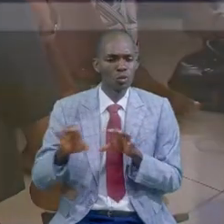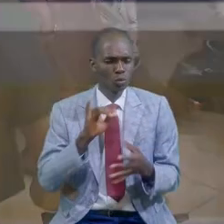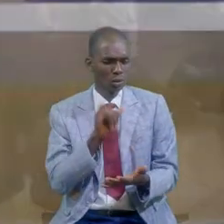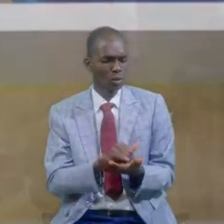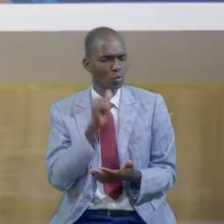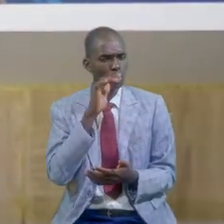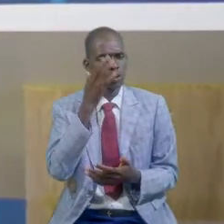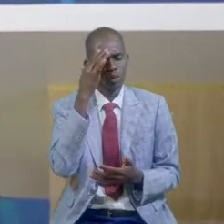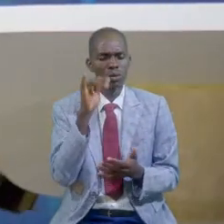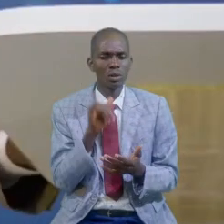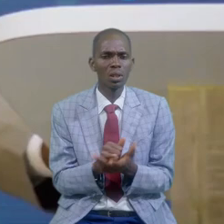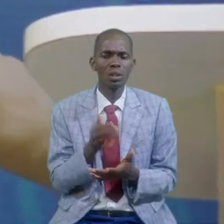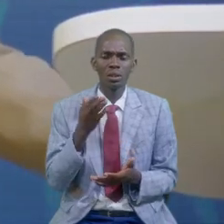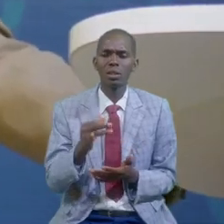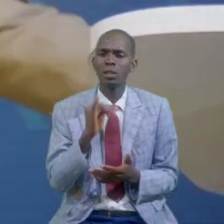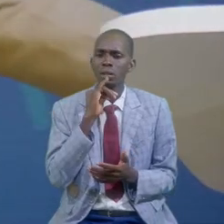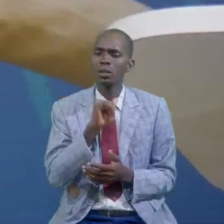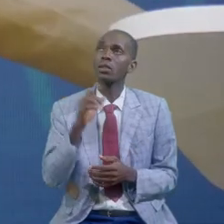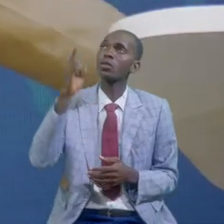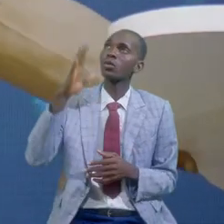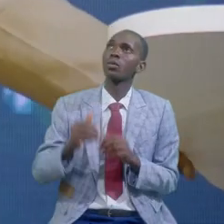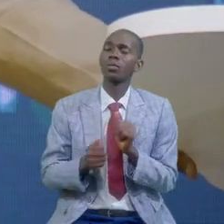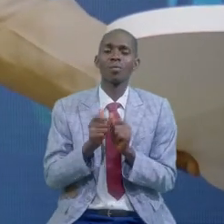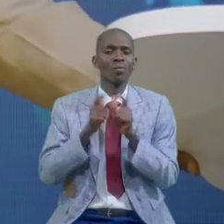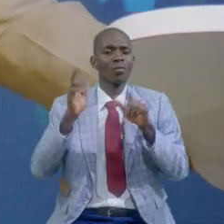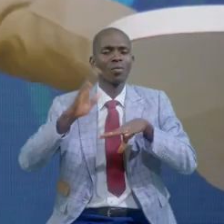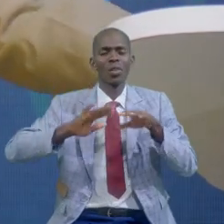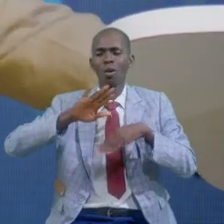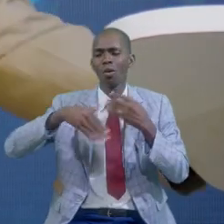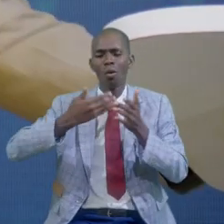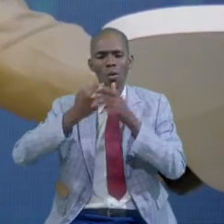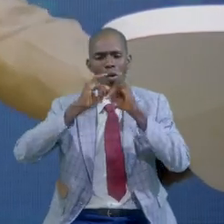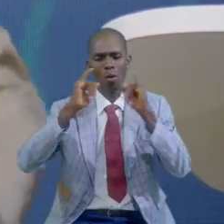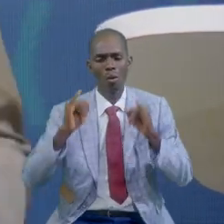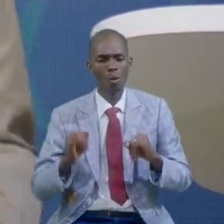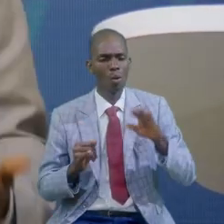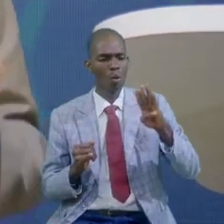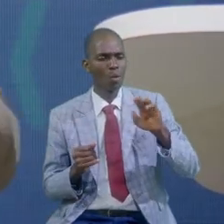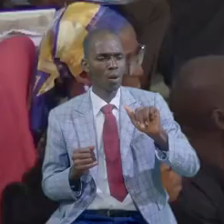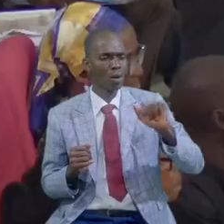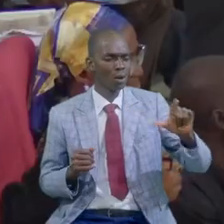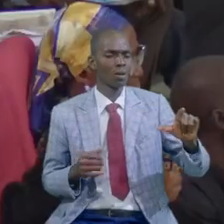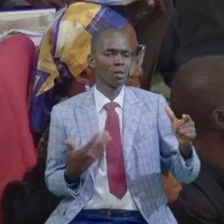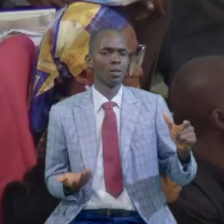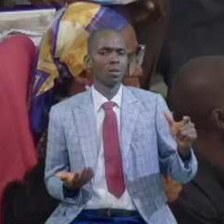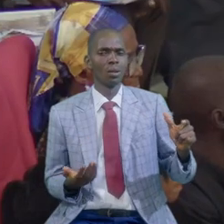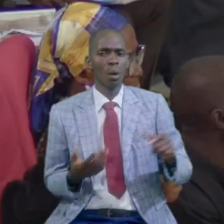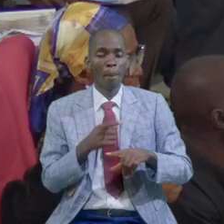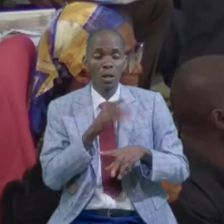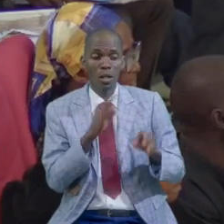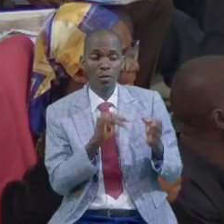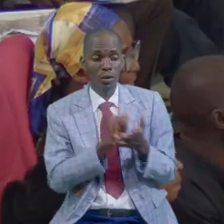gods and all the bells? If she didn't know, Elijah should have known. If she didn't know, I